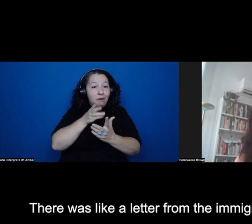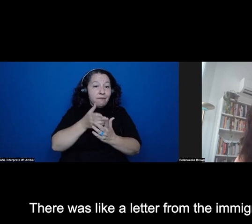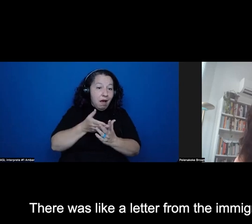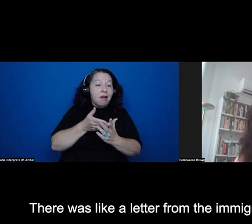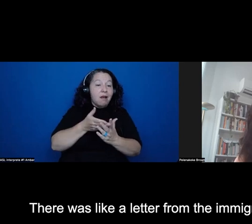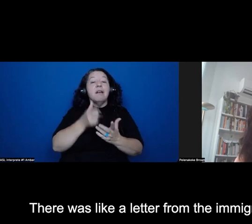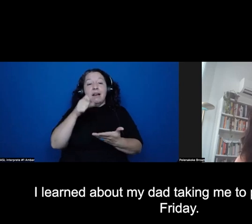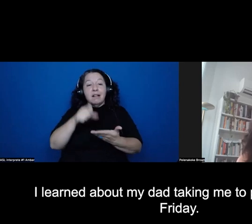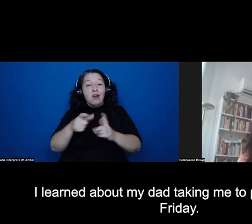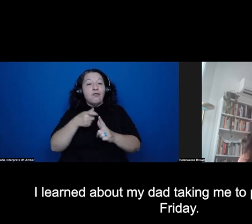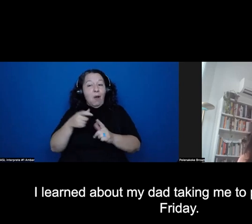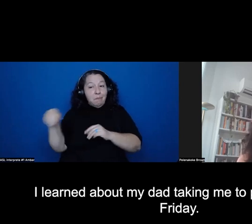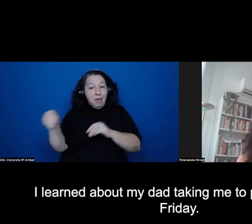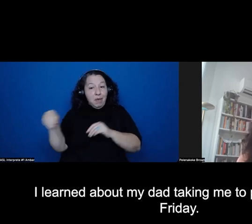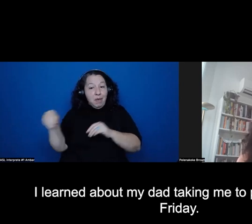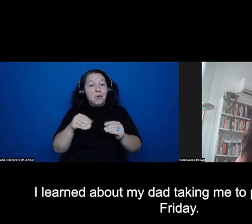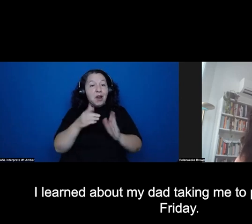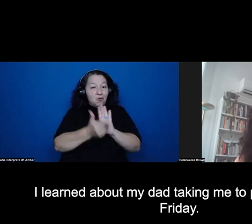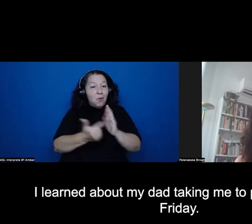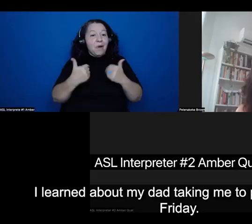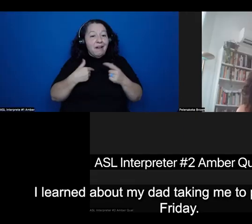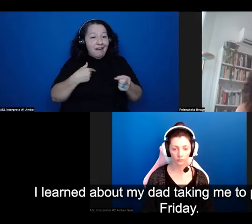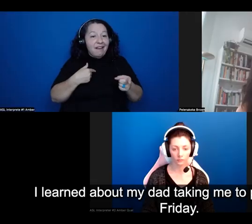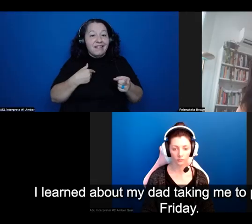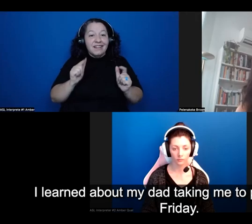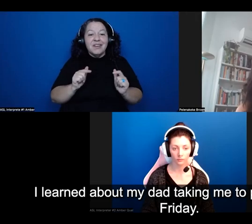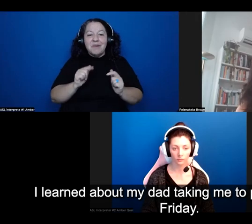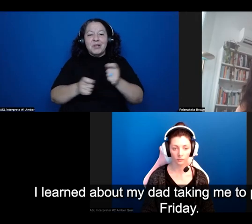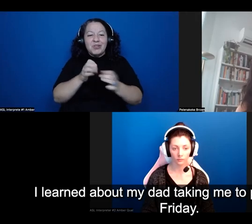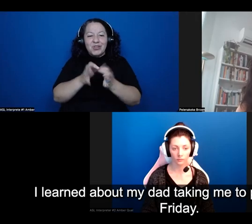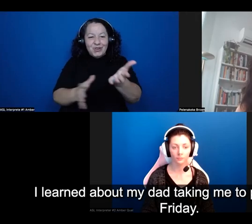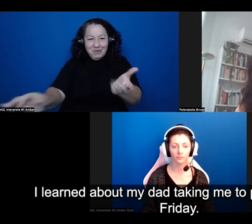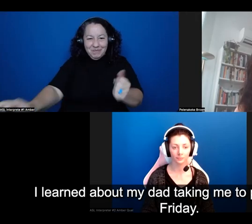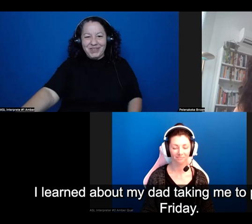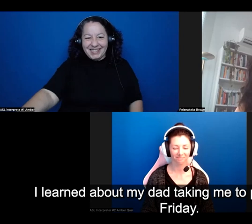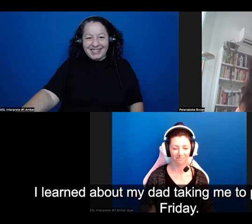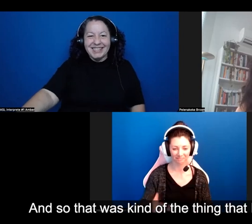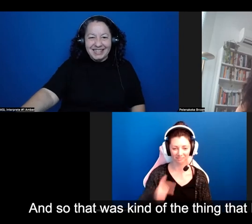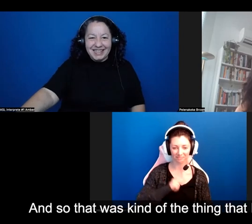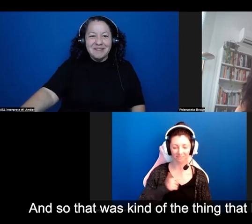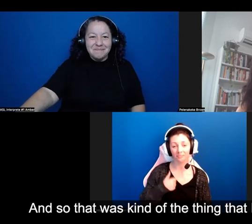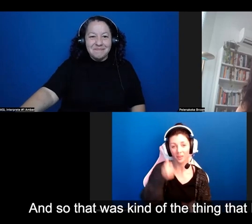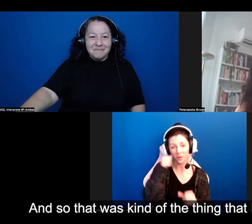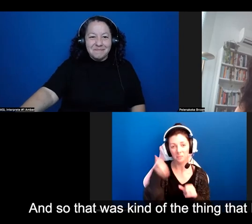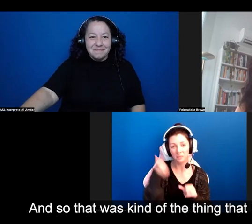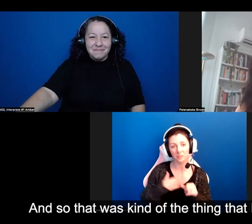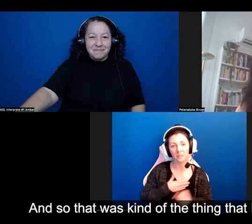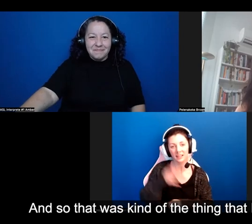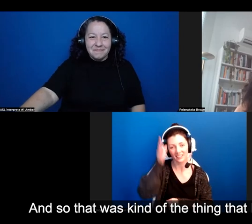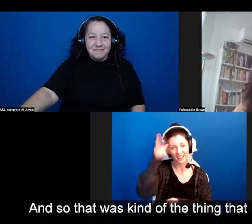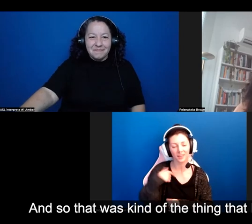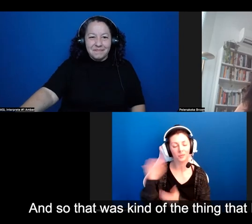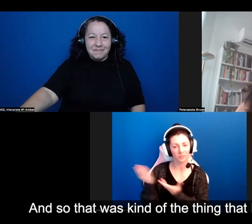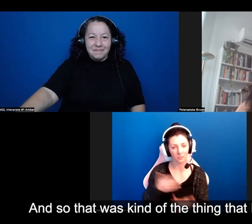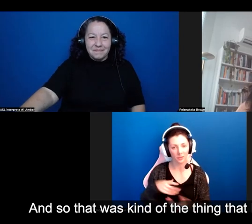immigration lawyer. I learned about my dad taking me to physio every Friday. And so that was kind of the thing